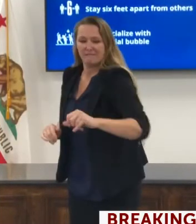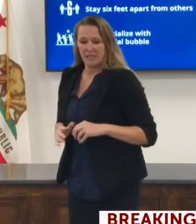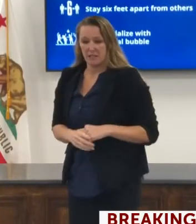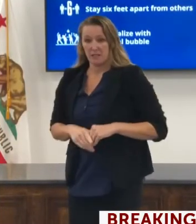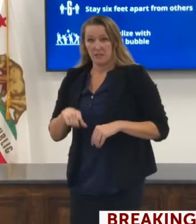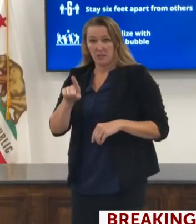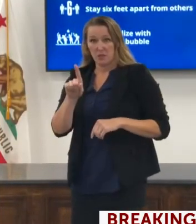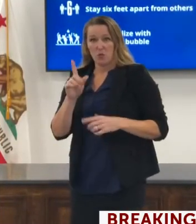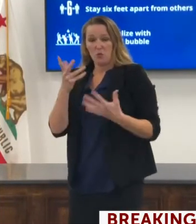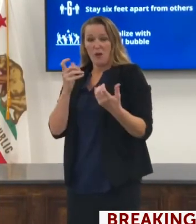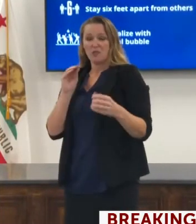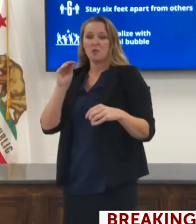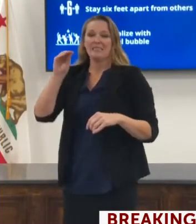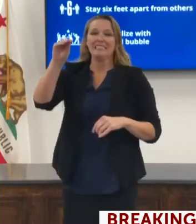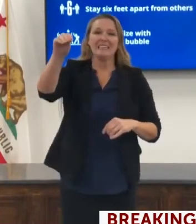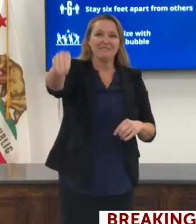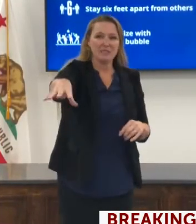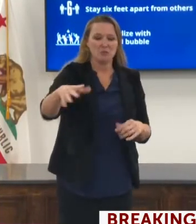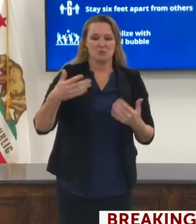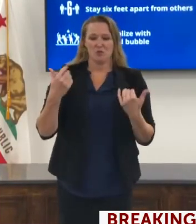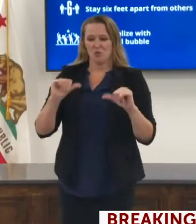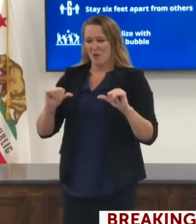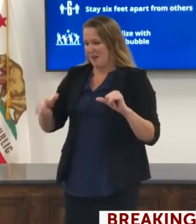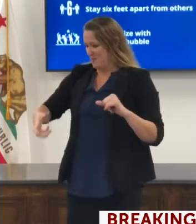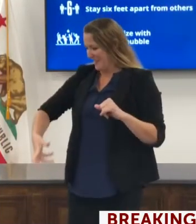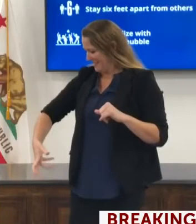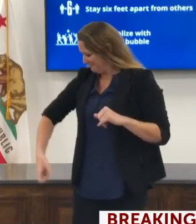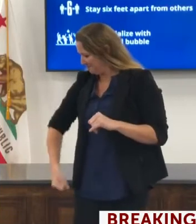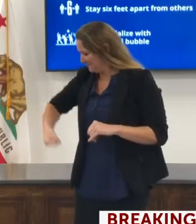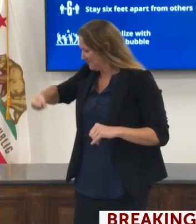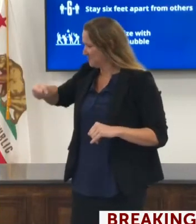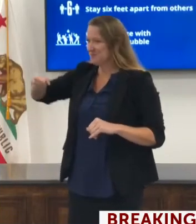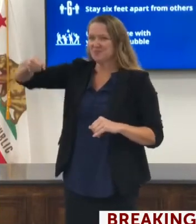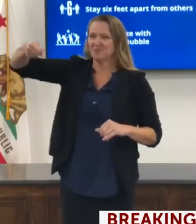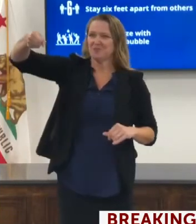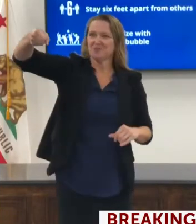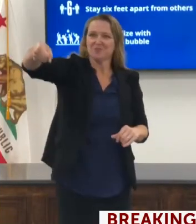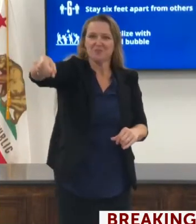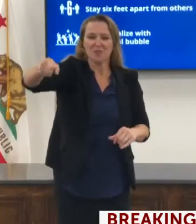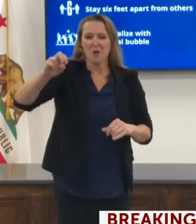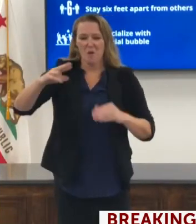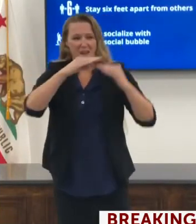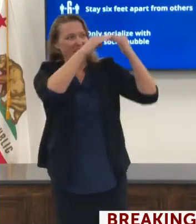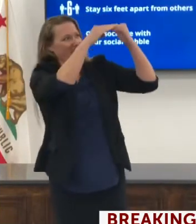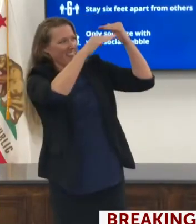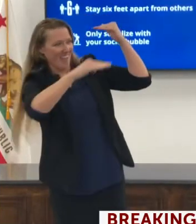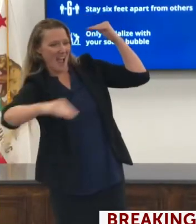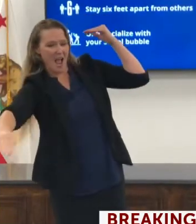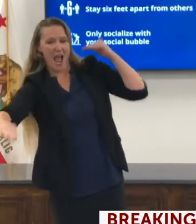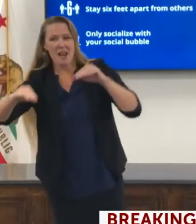it to someone, do so at a distance with a grabber or a slide.